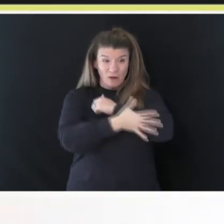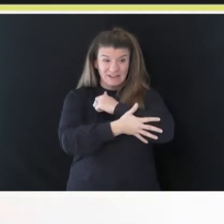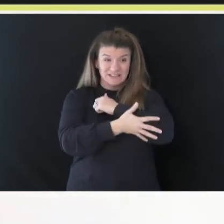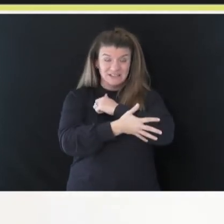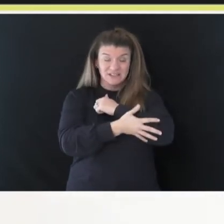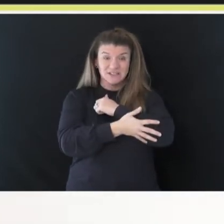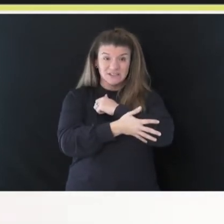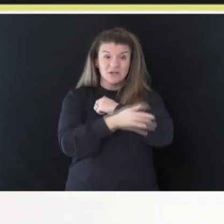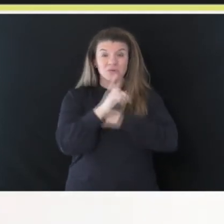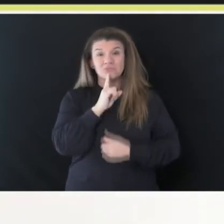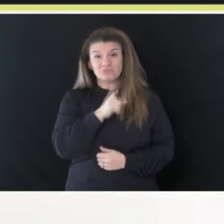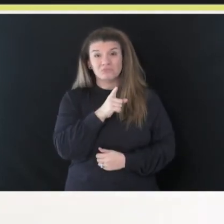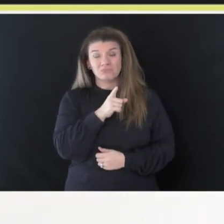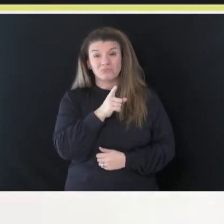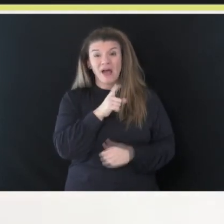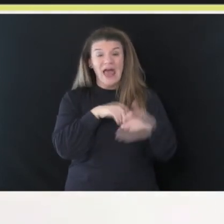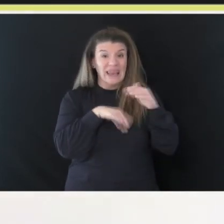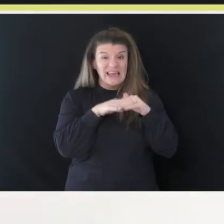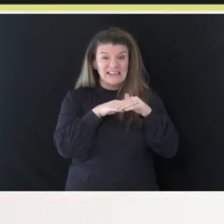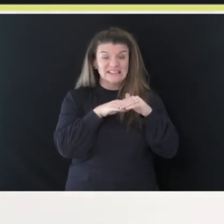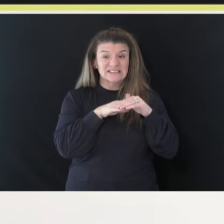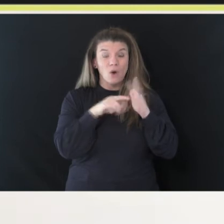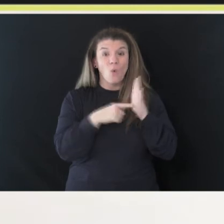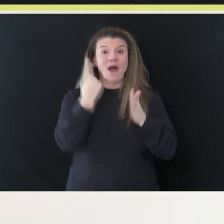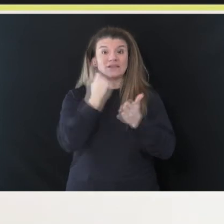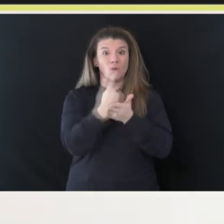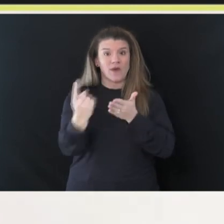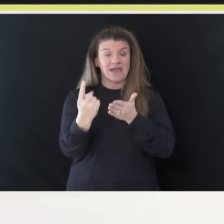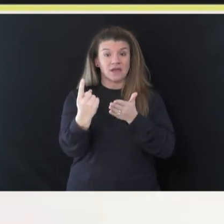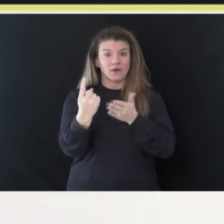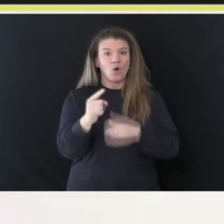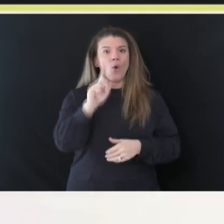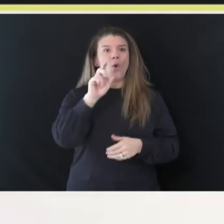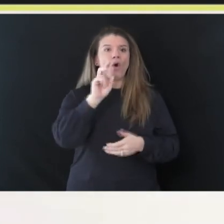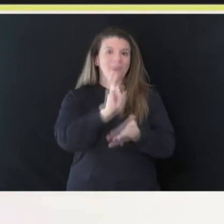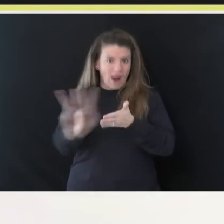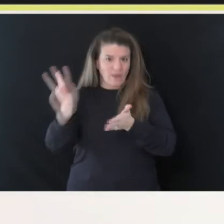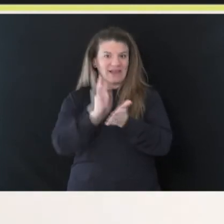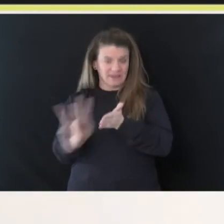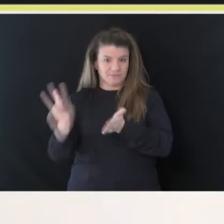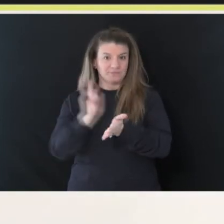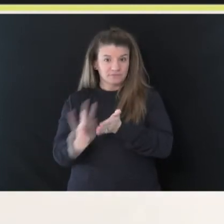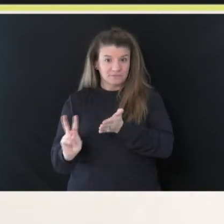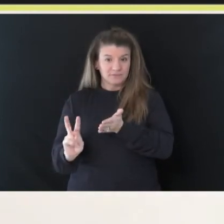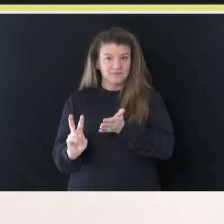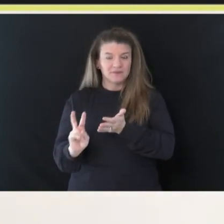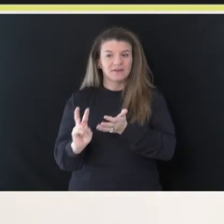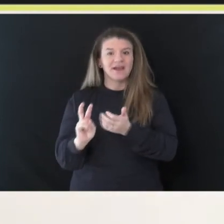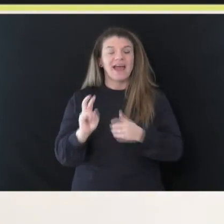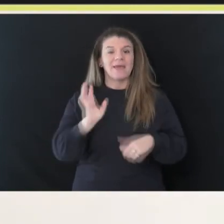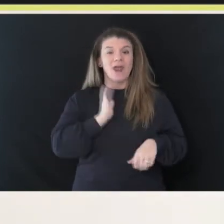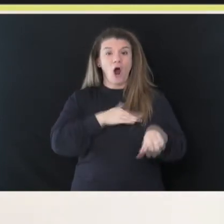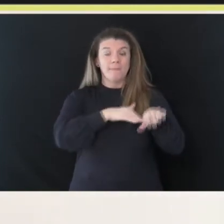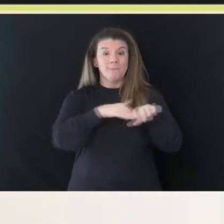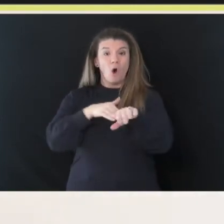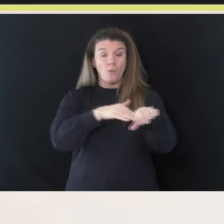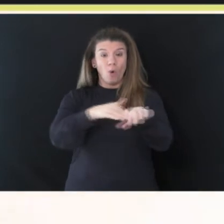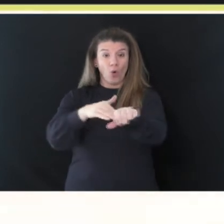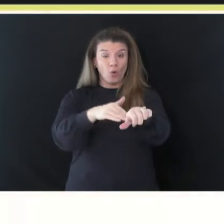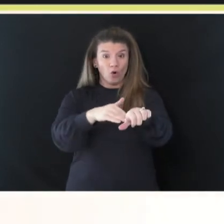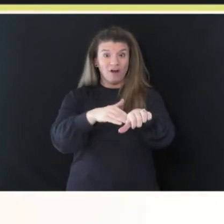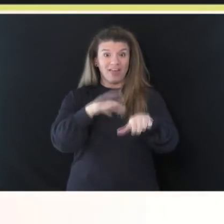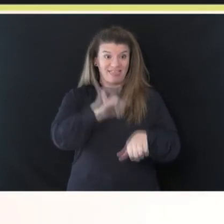least once a week or bi-weekly. And then our units will be mobile, and they will be